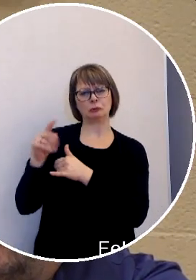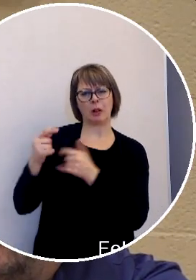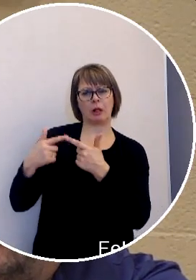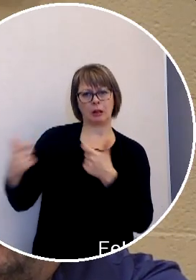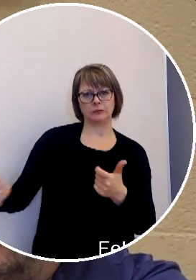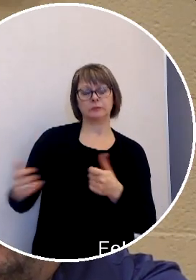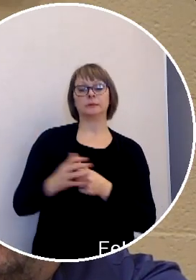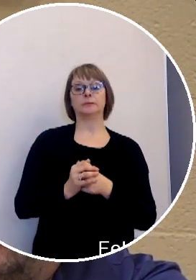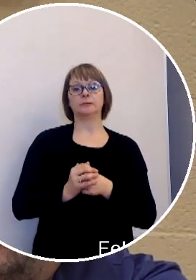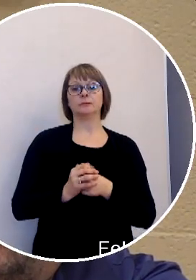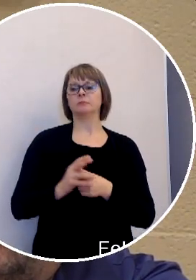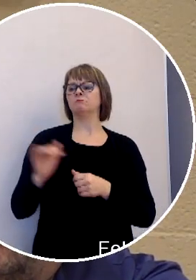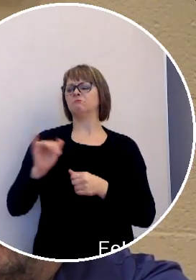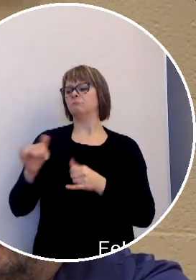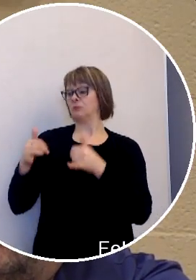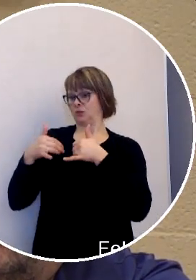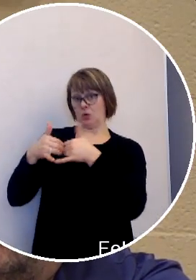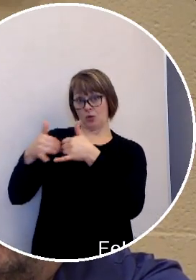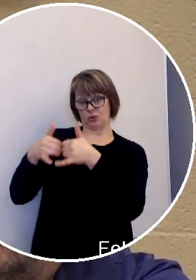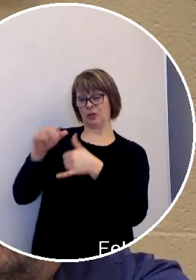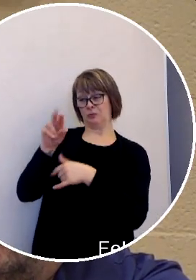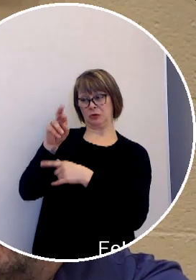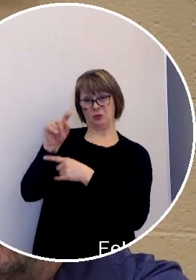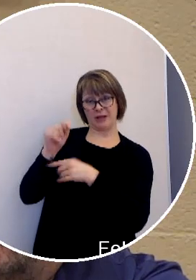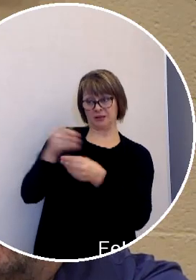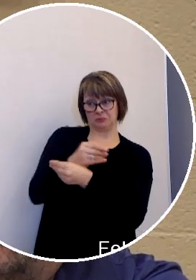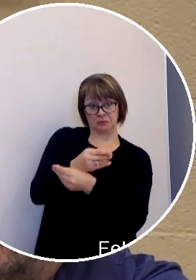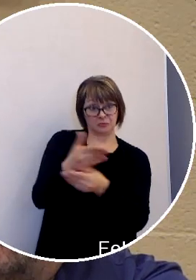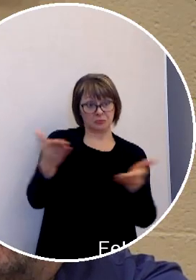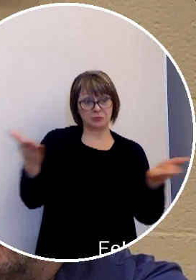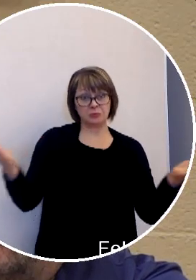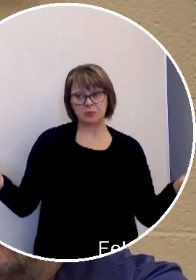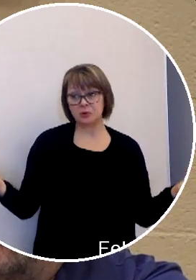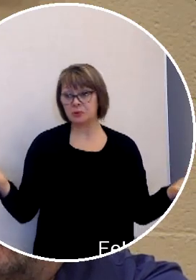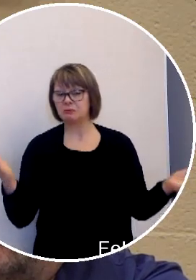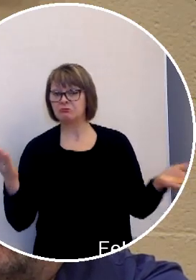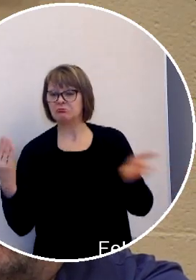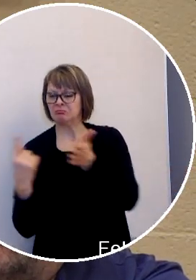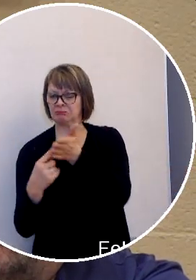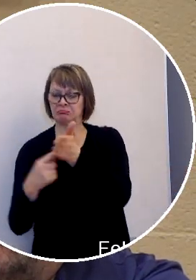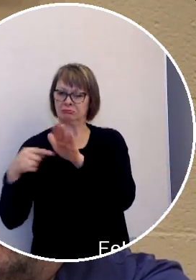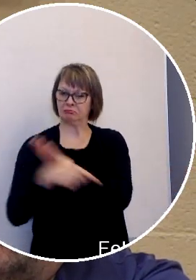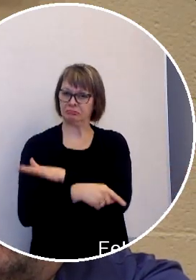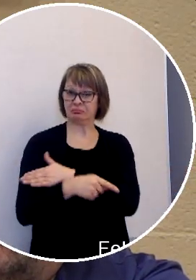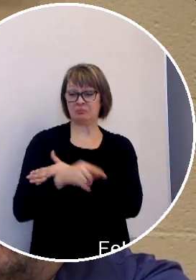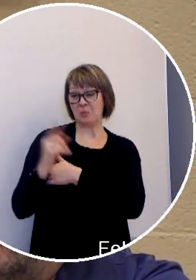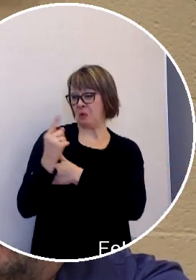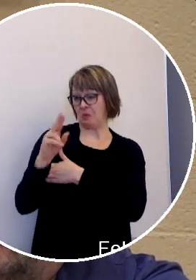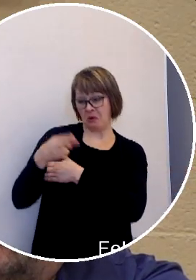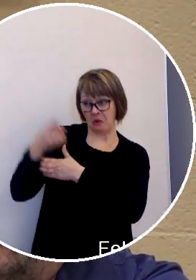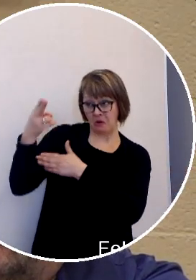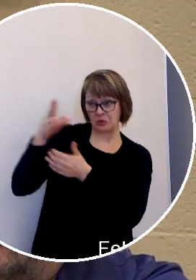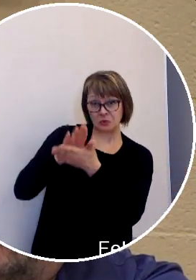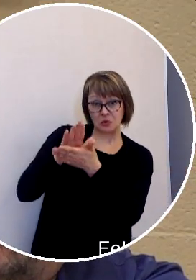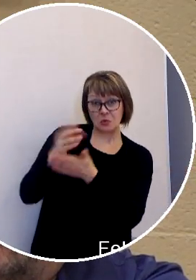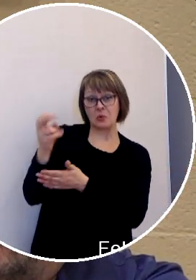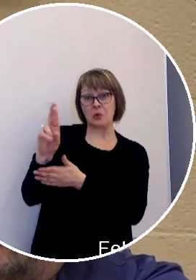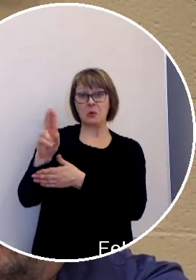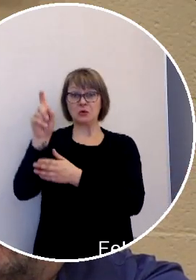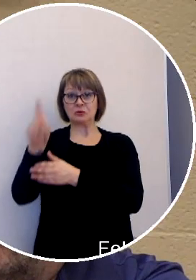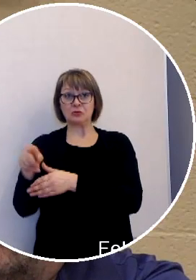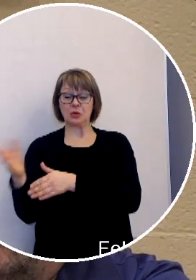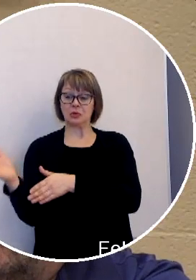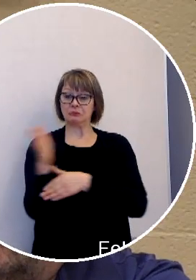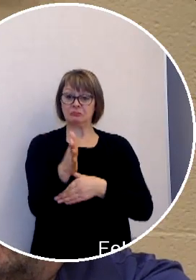on the distribution of the scholarships, whether it should be just the high school or should we go lower